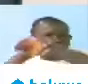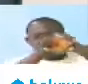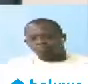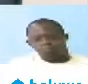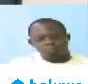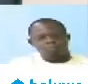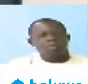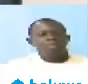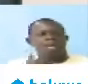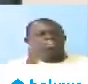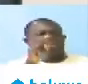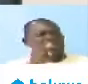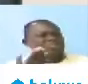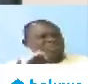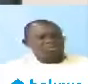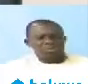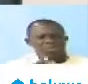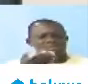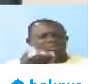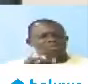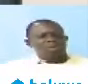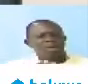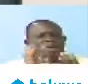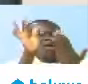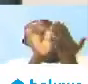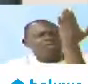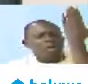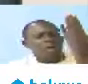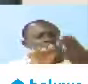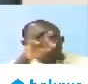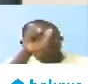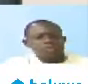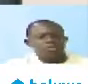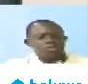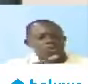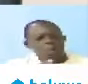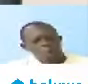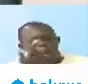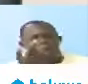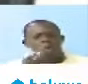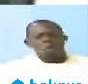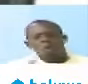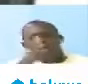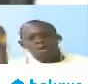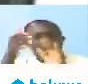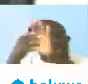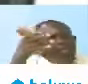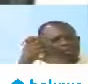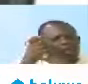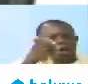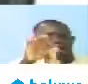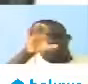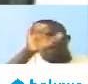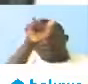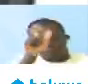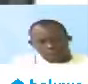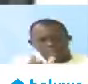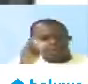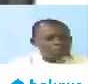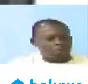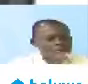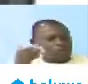to foreigners or Libyans were also subjected to the same treatment? Banku memang ke banku